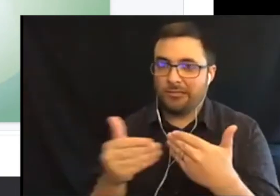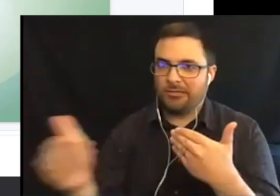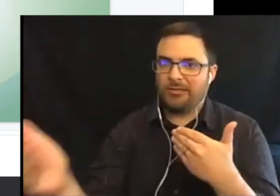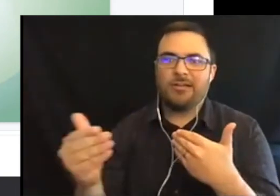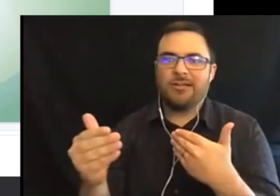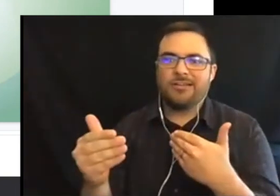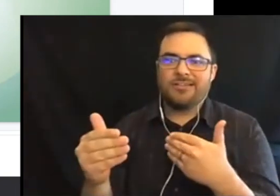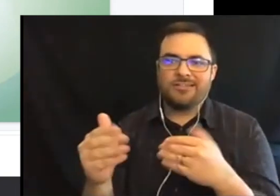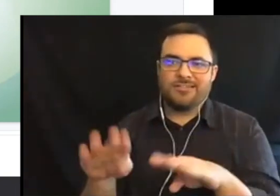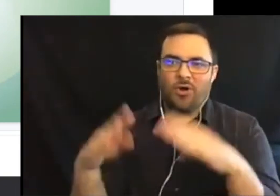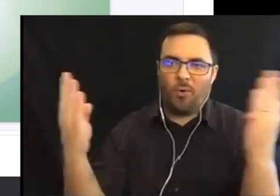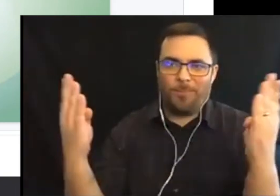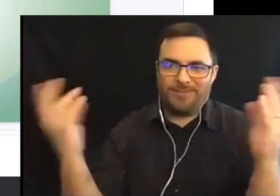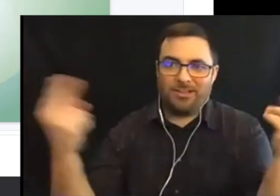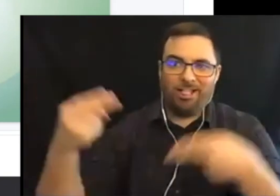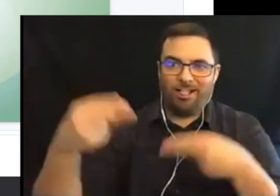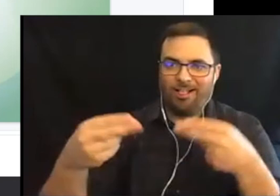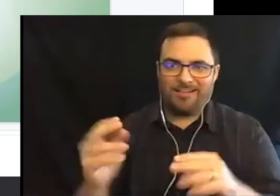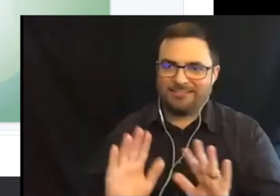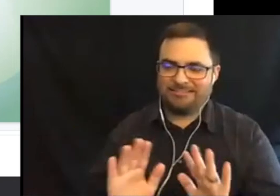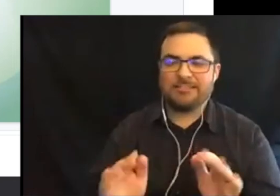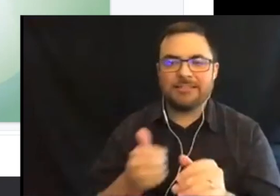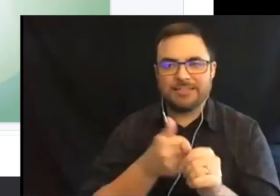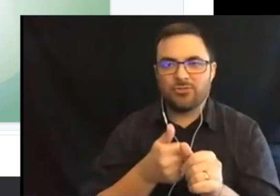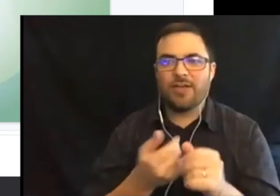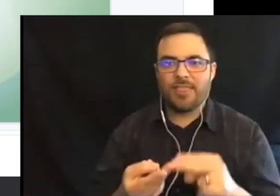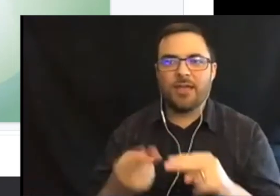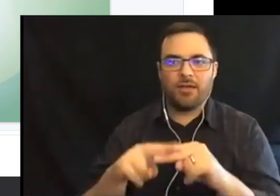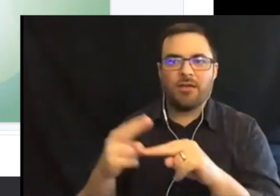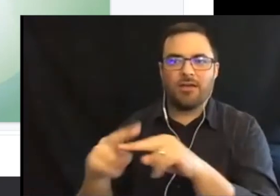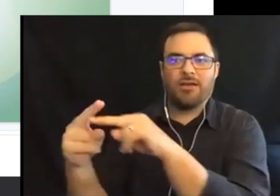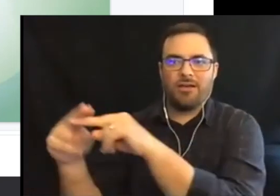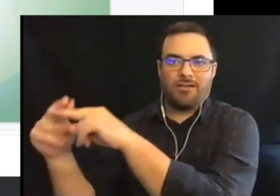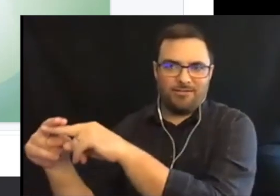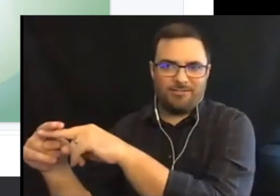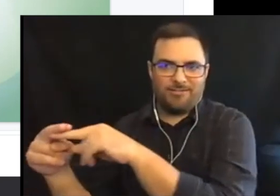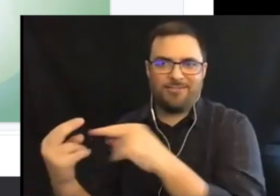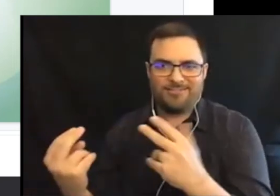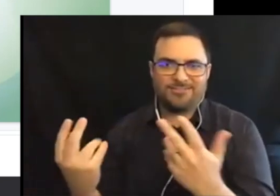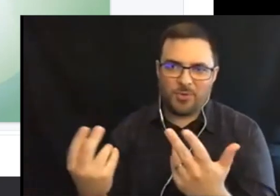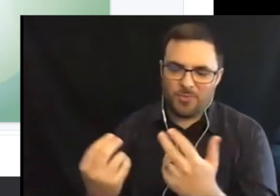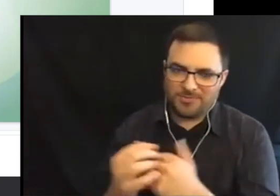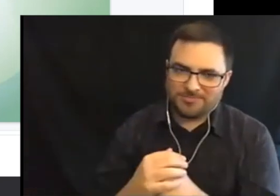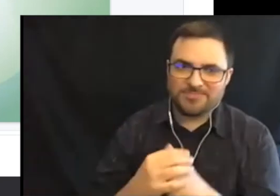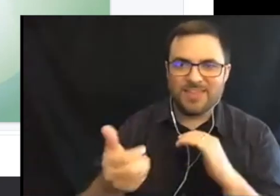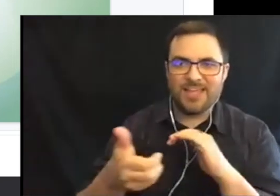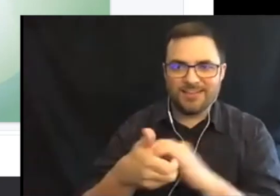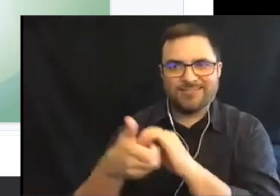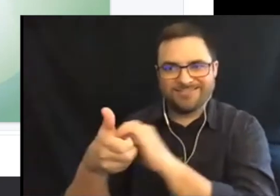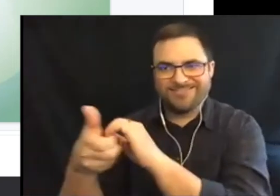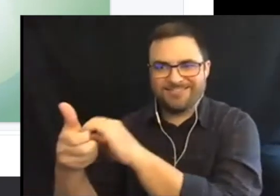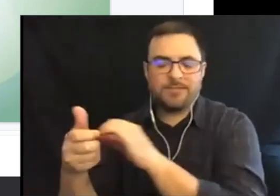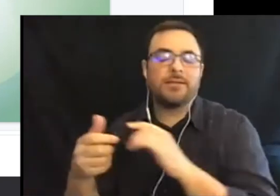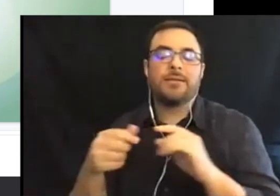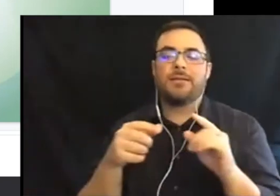really not going to open it for the rest of them, because each one builds on the next one. You can join as an individual, you can join